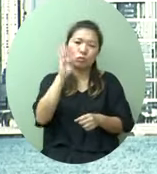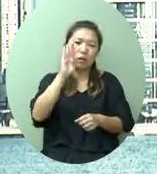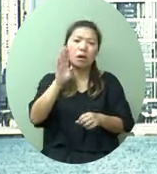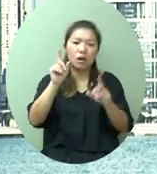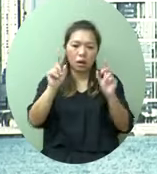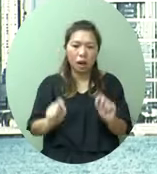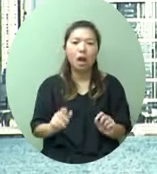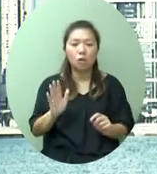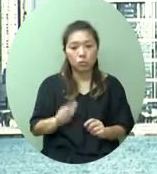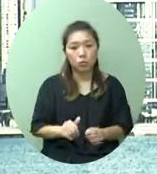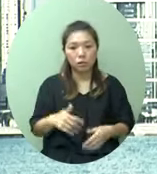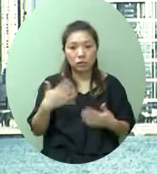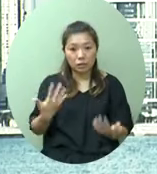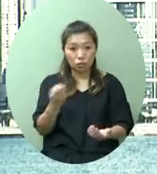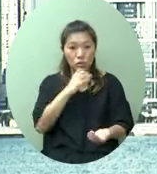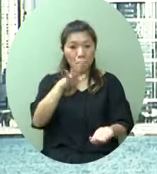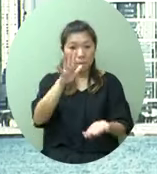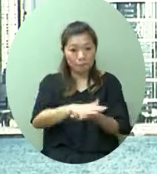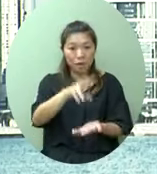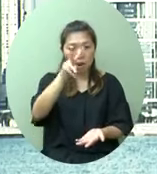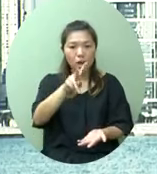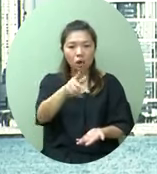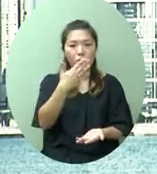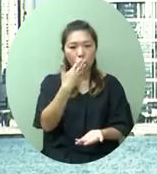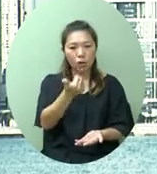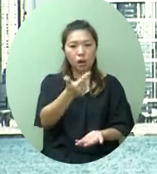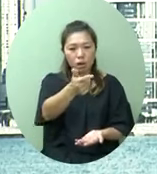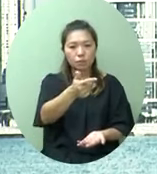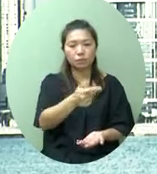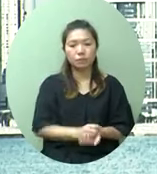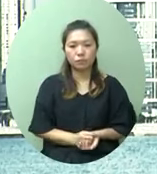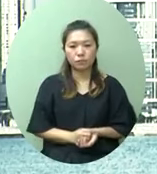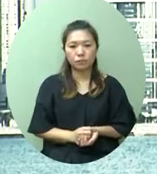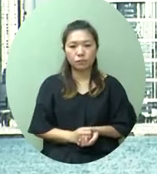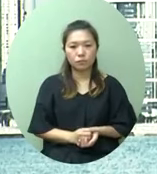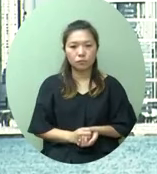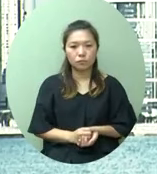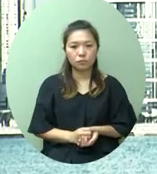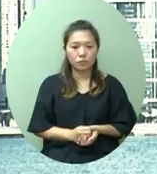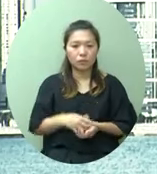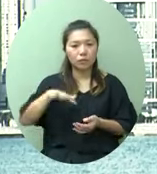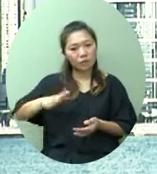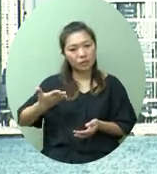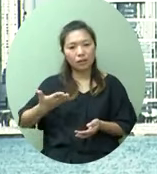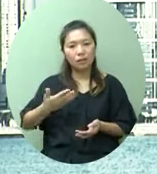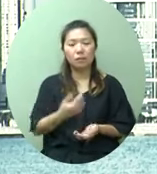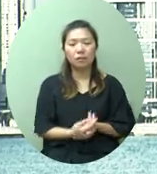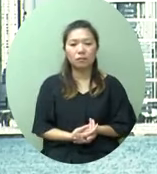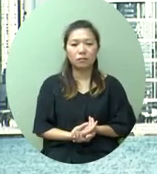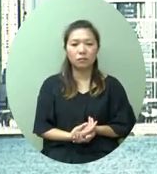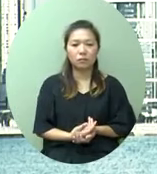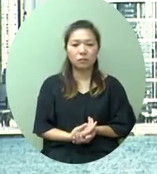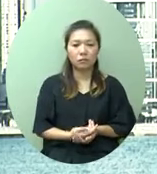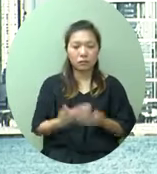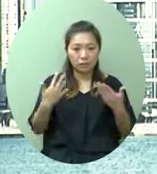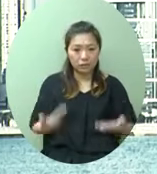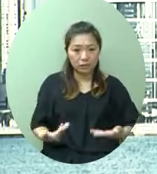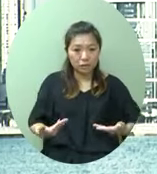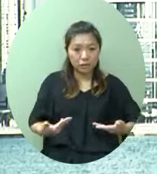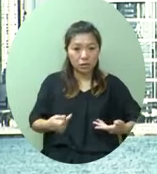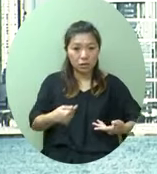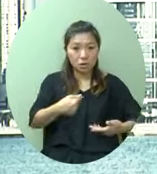about 2 years in the current tenure. But I'm not in a position to tell you now what will